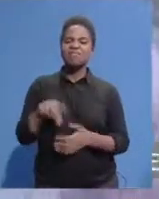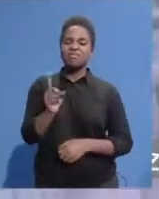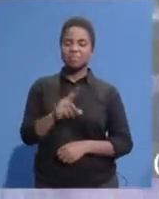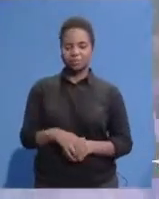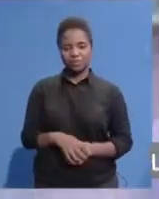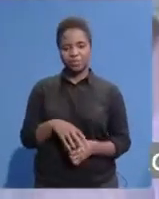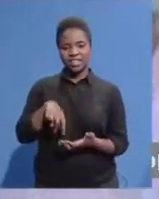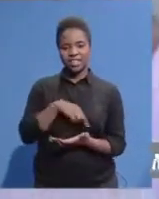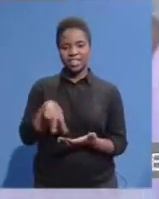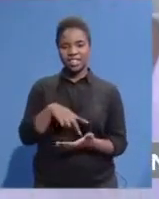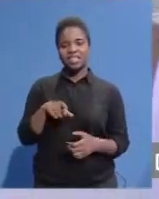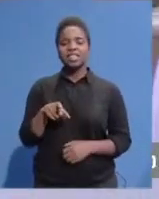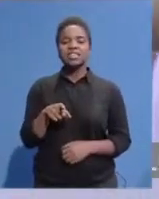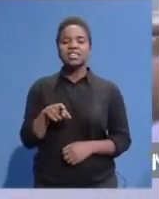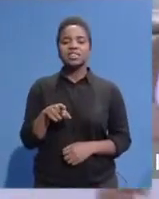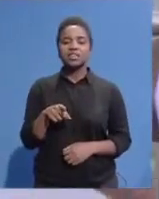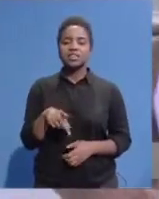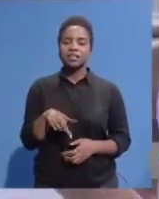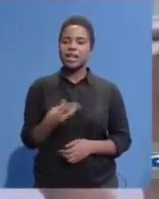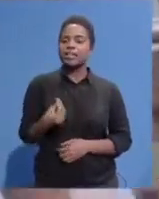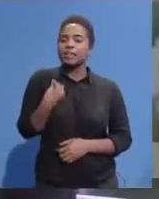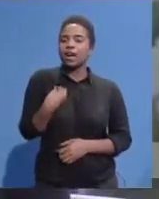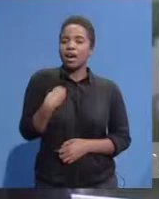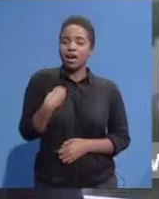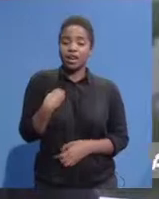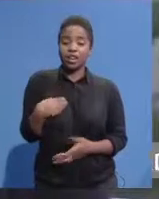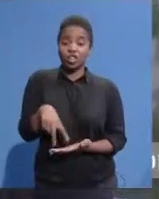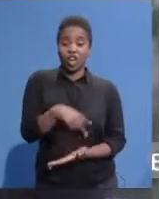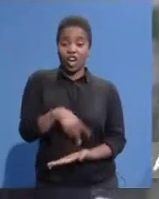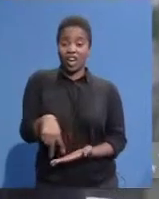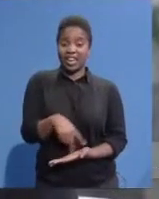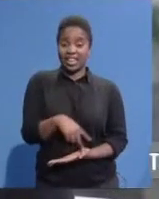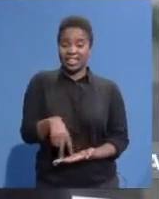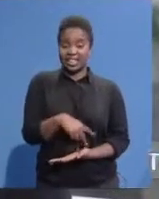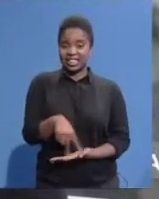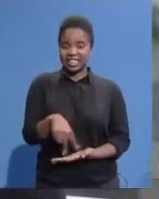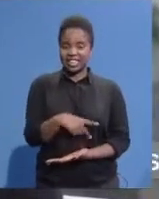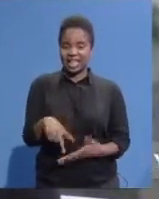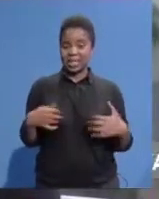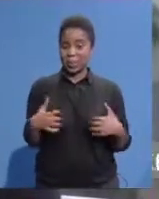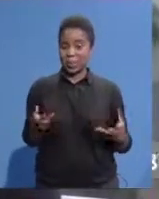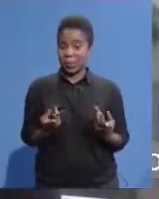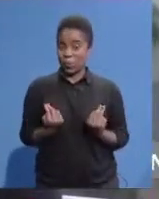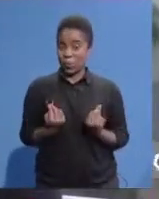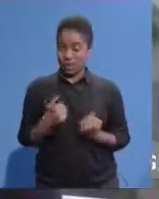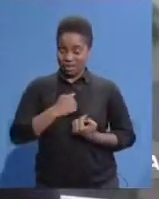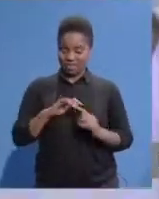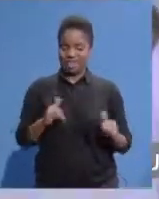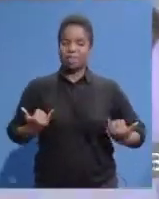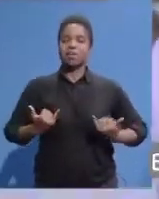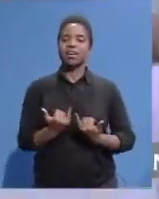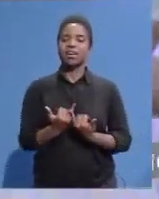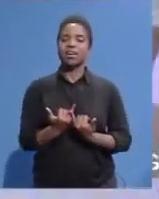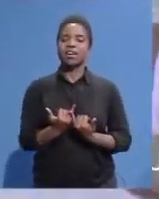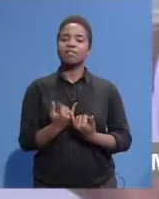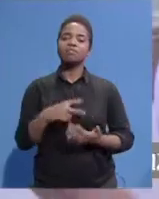is called The Release. And these are very, very young dancers. They've just about walked into our company. And so what they will be